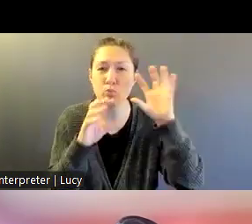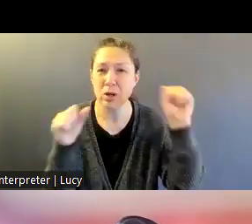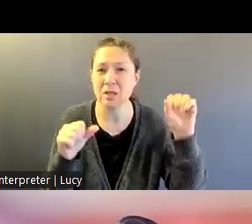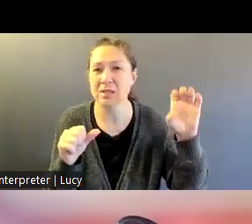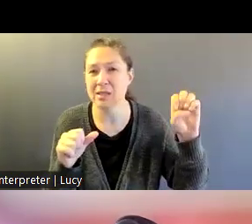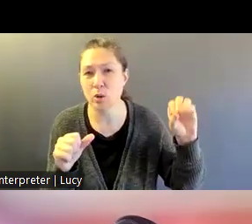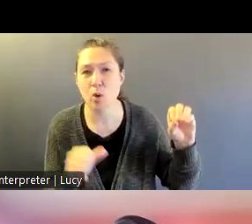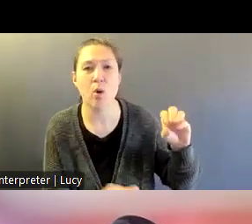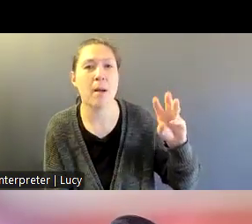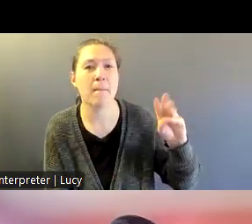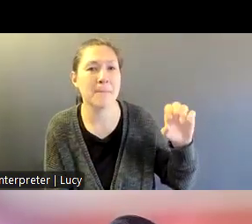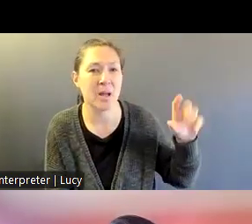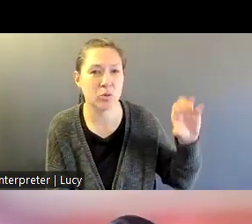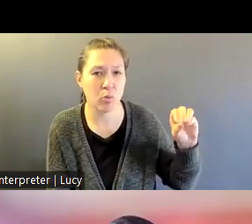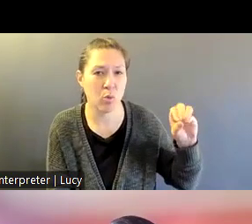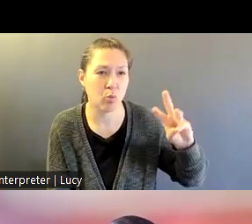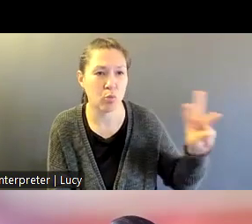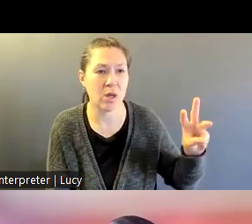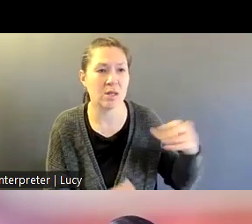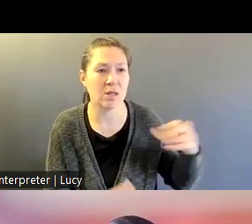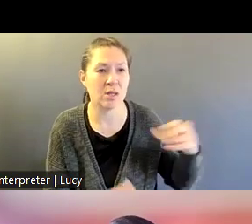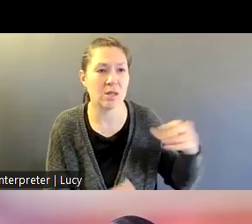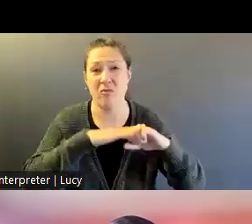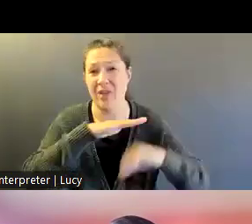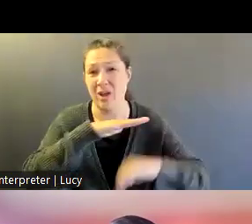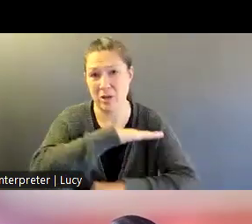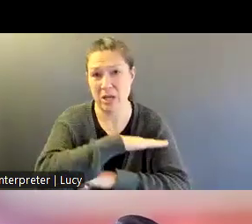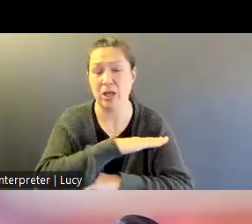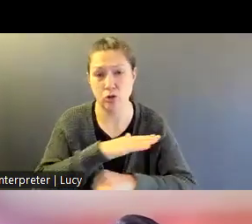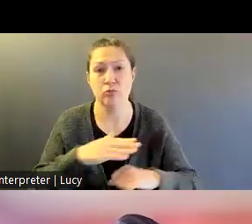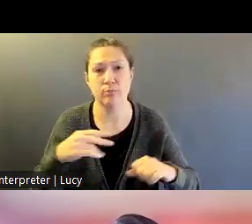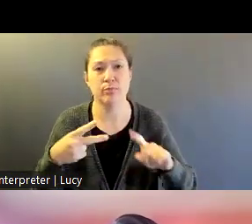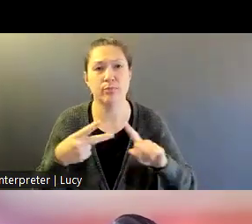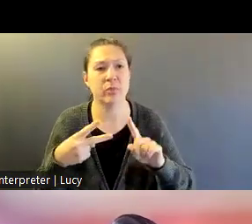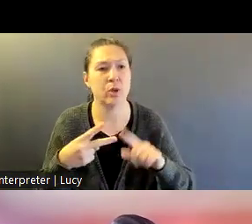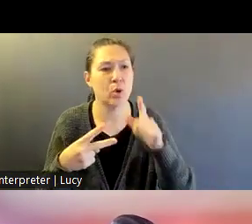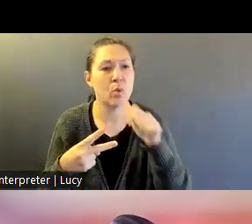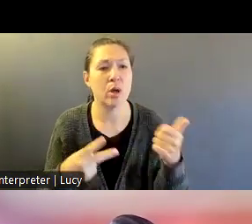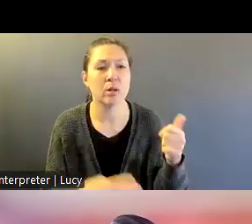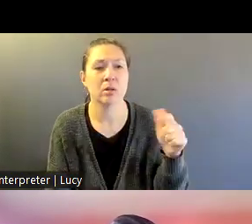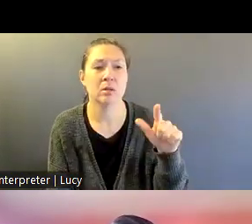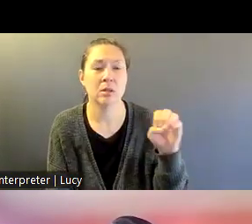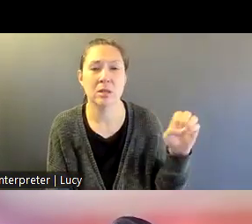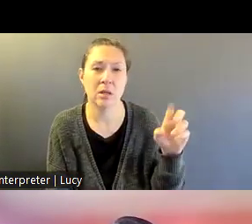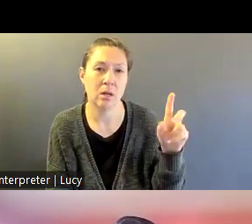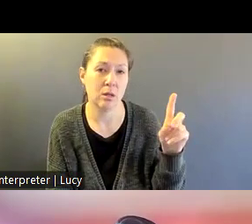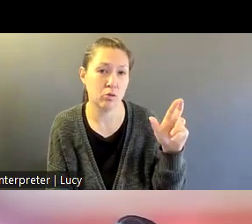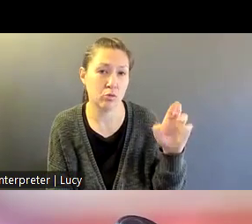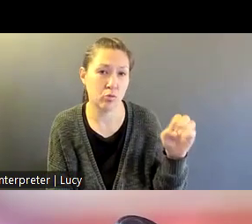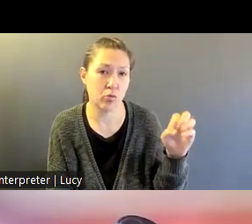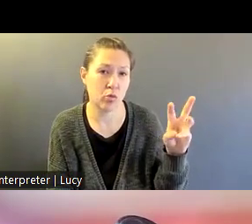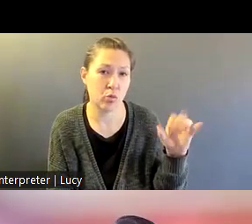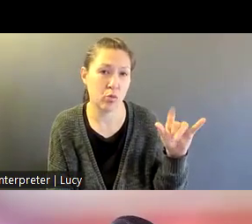appreciative for you to be here today, Philip. And then we're going to hear from Lee Drewitz, and he is from the